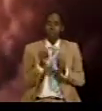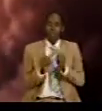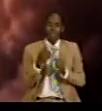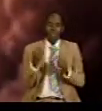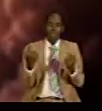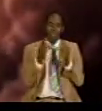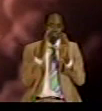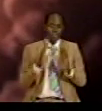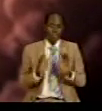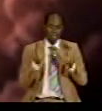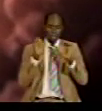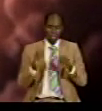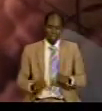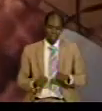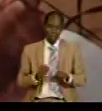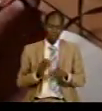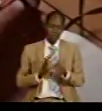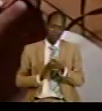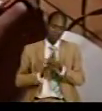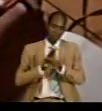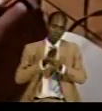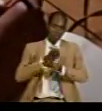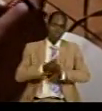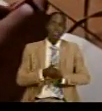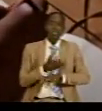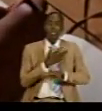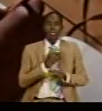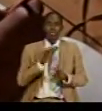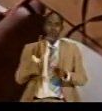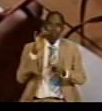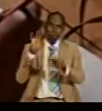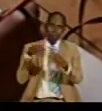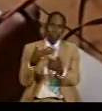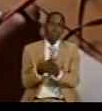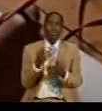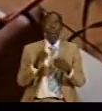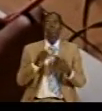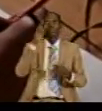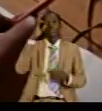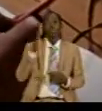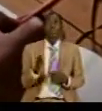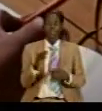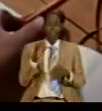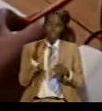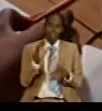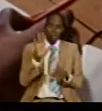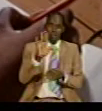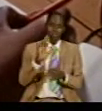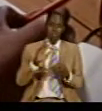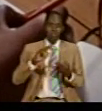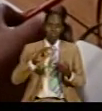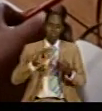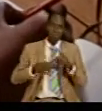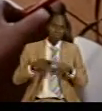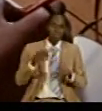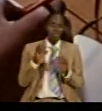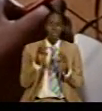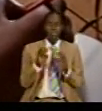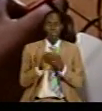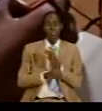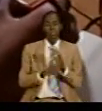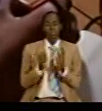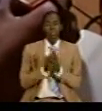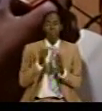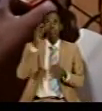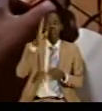can go and then get to God in relationship with God and in